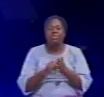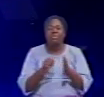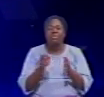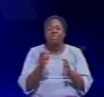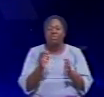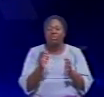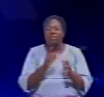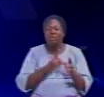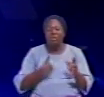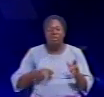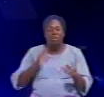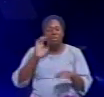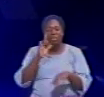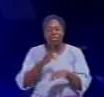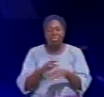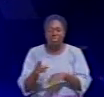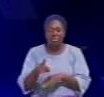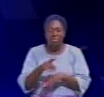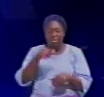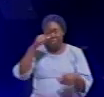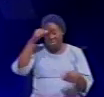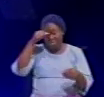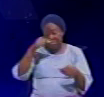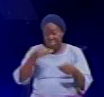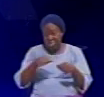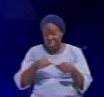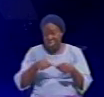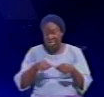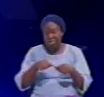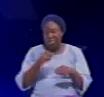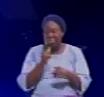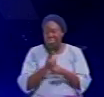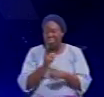will touch you. Remember, we just have a day to go.